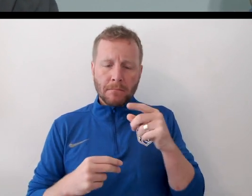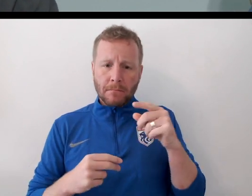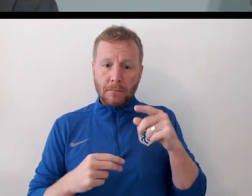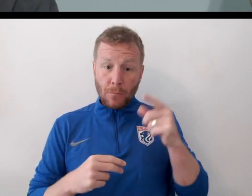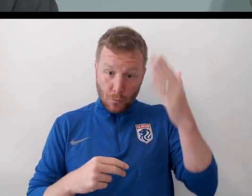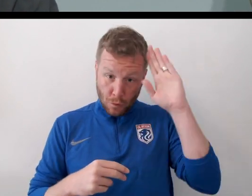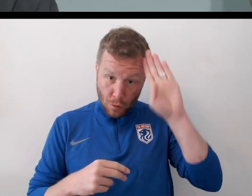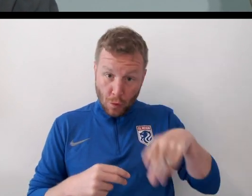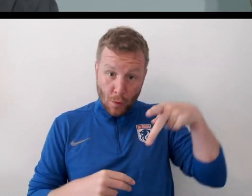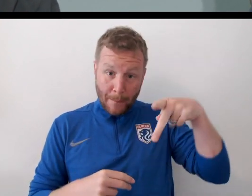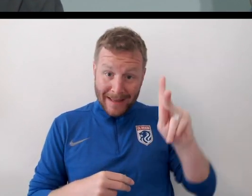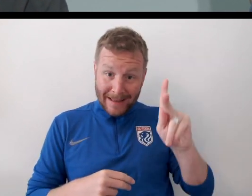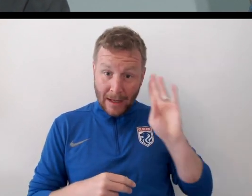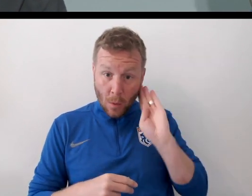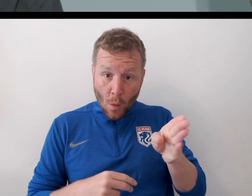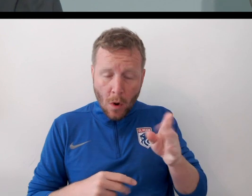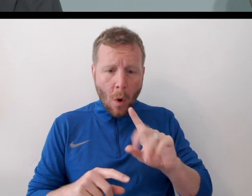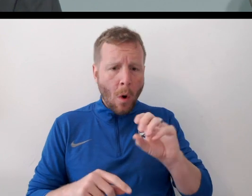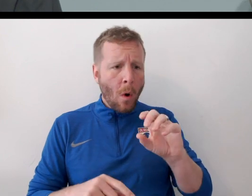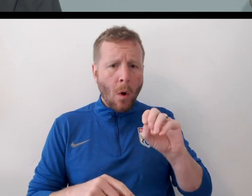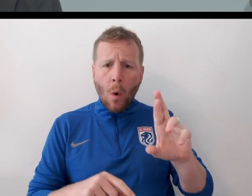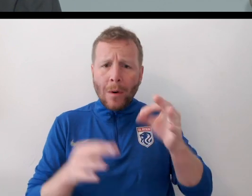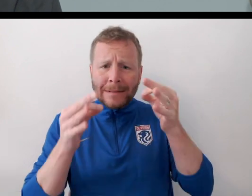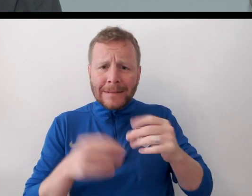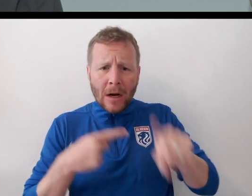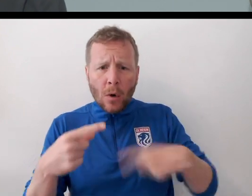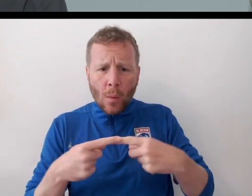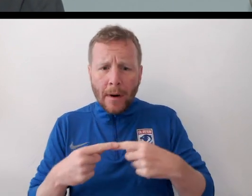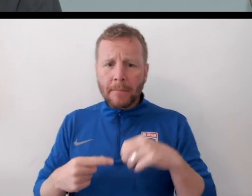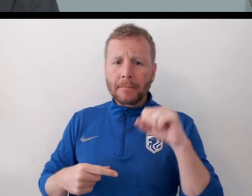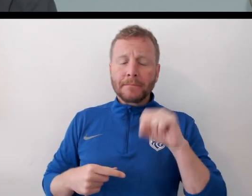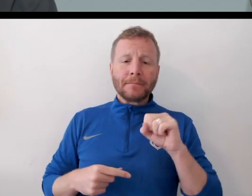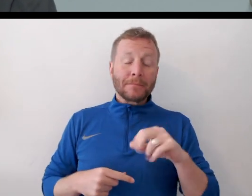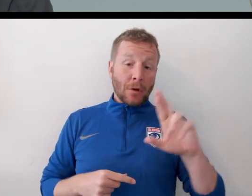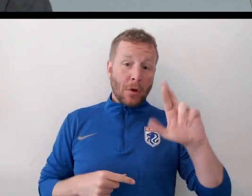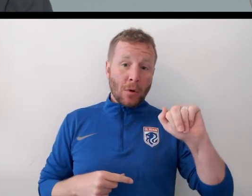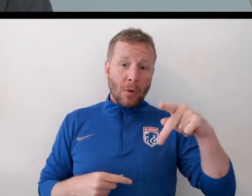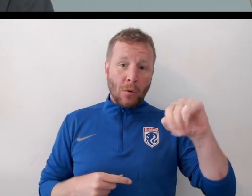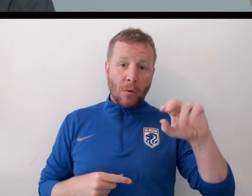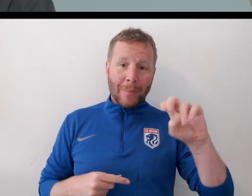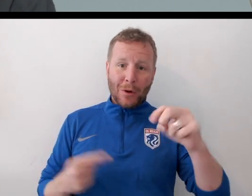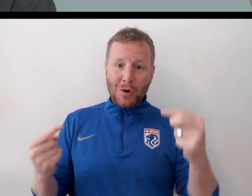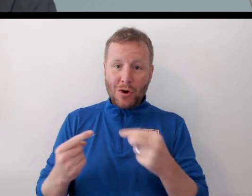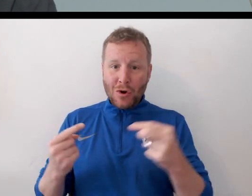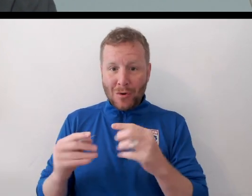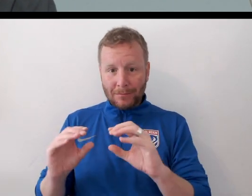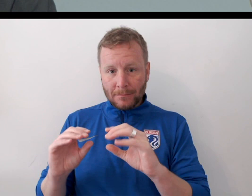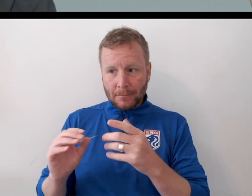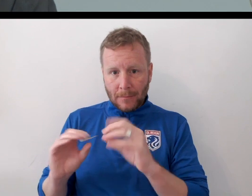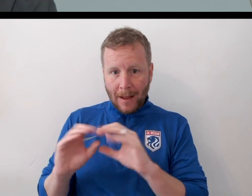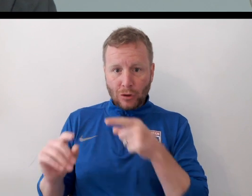team, did you know you were going to be taking the penalty, or was it kind of decided on the fly? No, I mean, obviously, Pino went down pretty early.